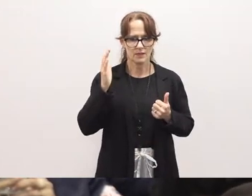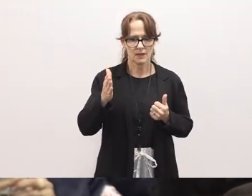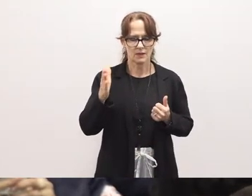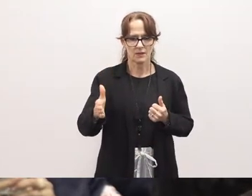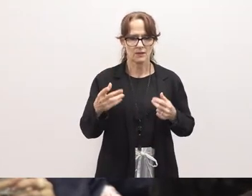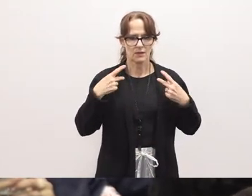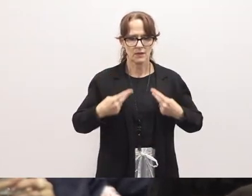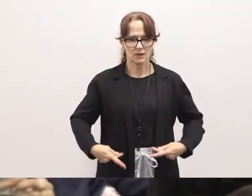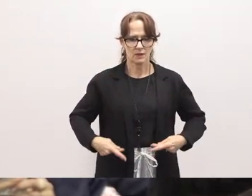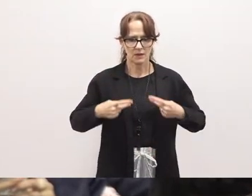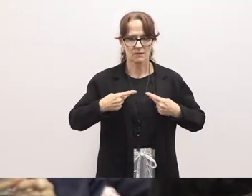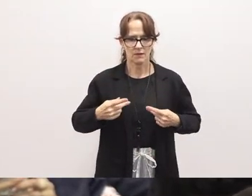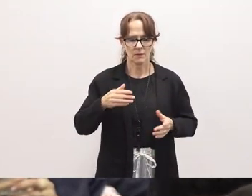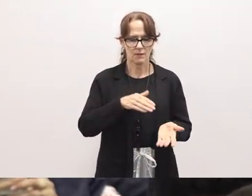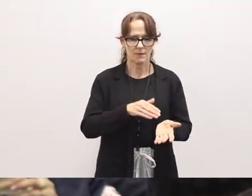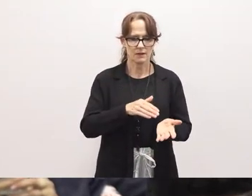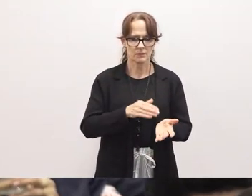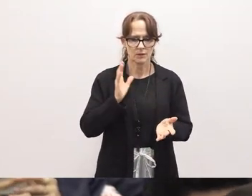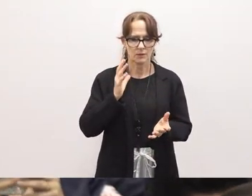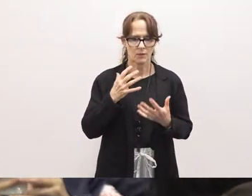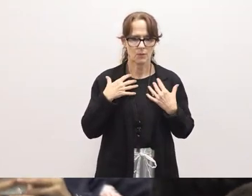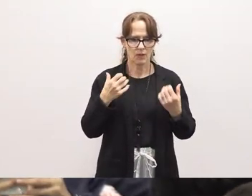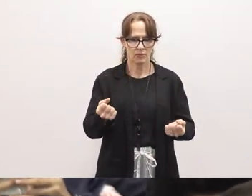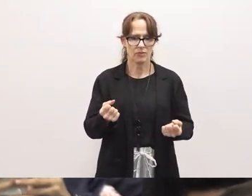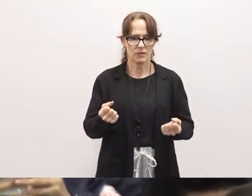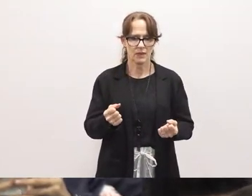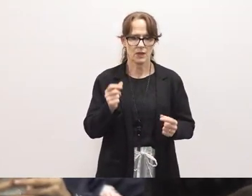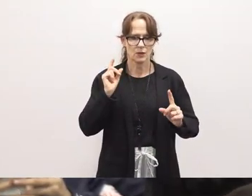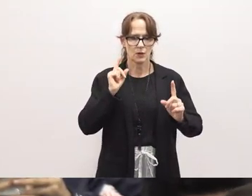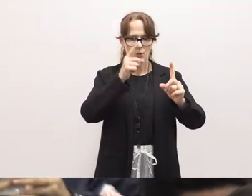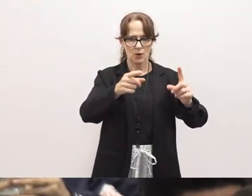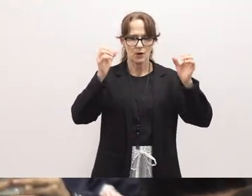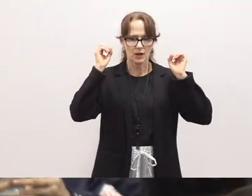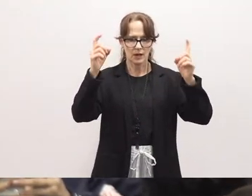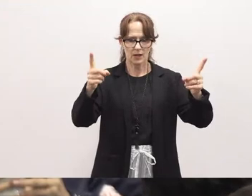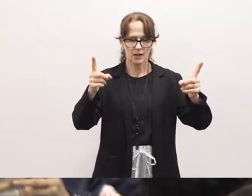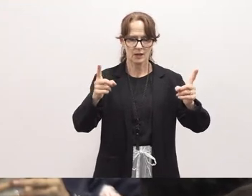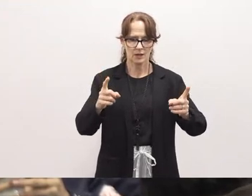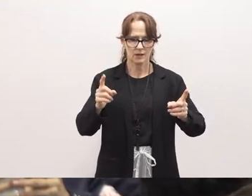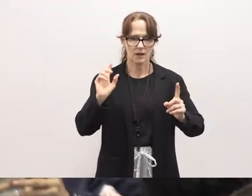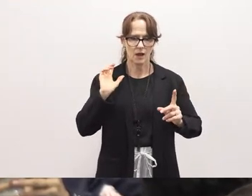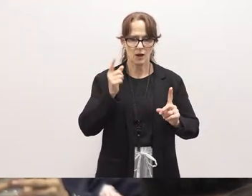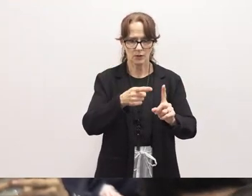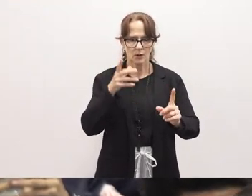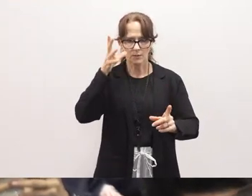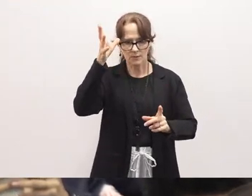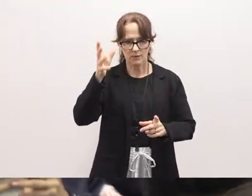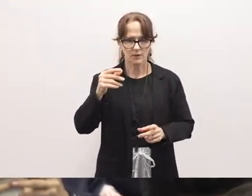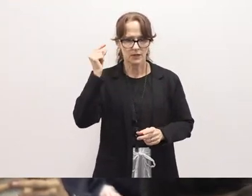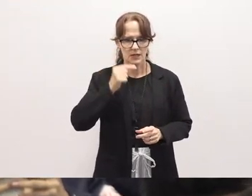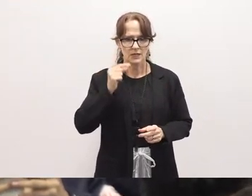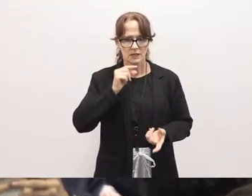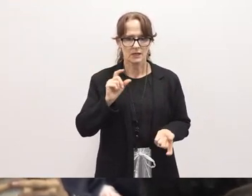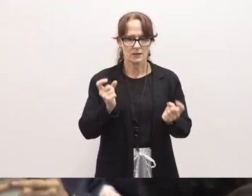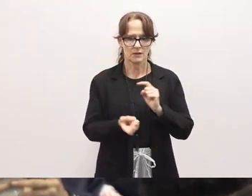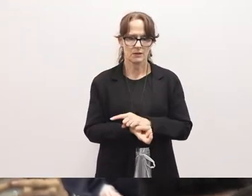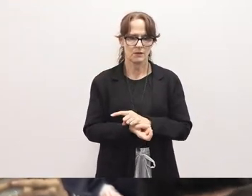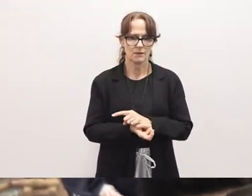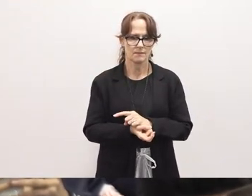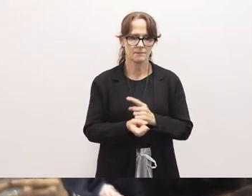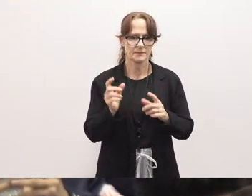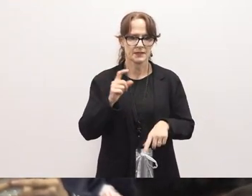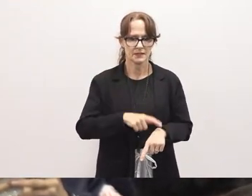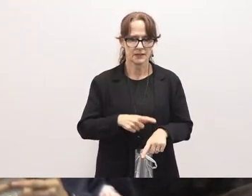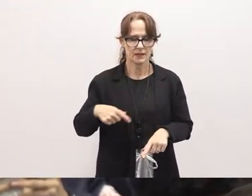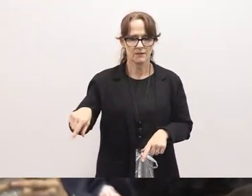their physical, their medical well-being. Your goal should be education. Our goal is parenting, not gender transformation. So it's